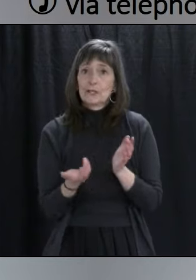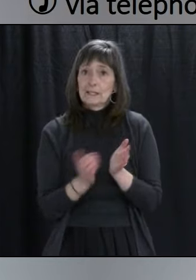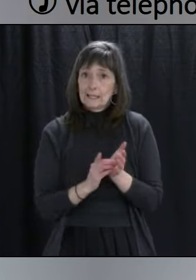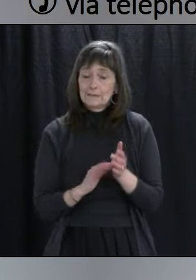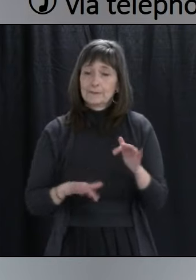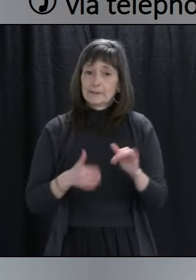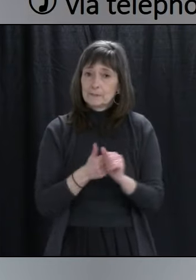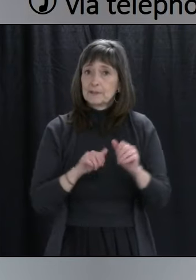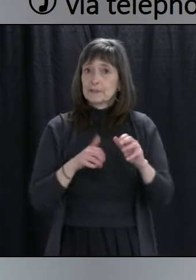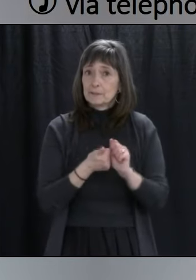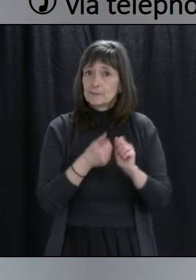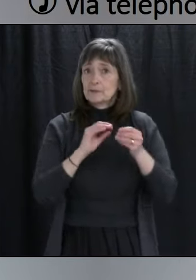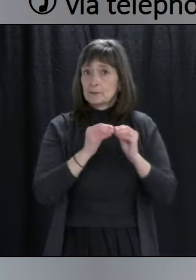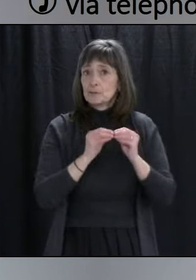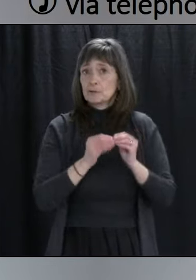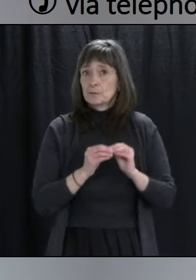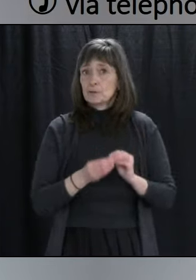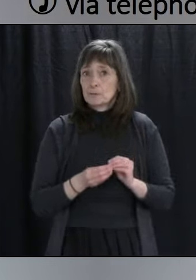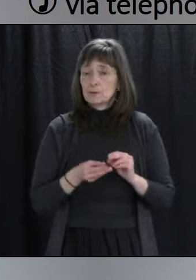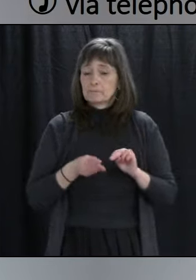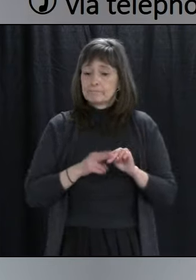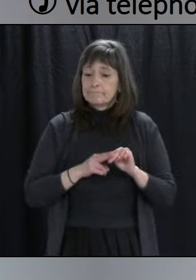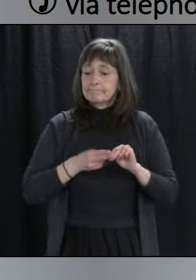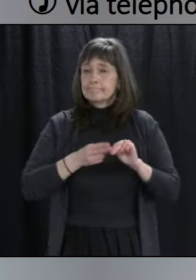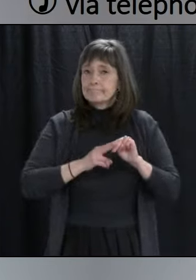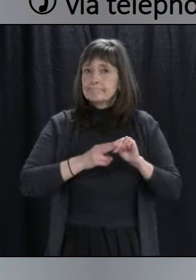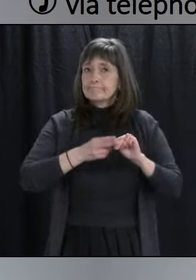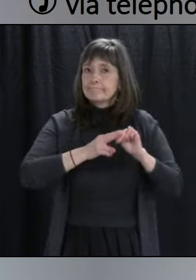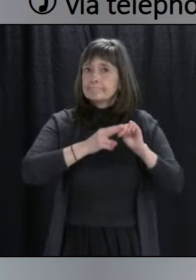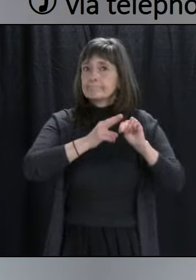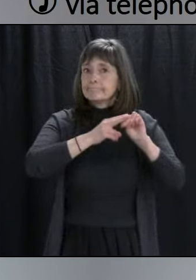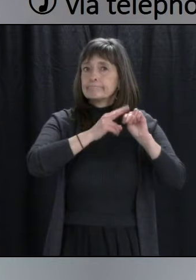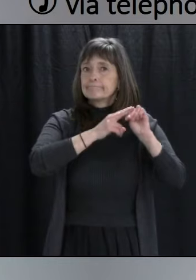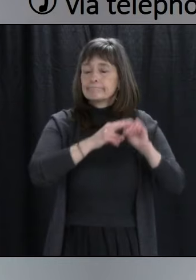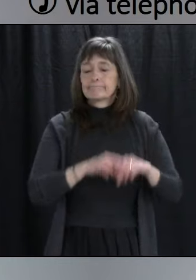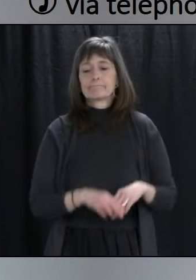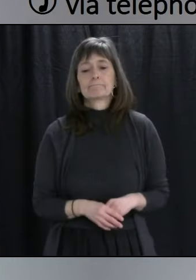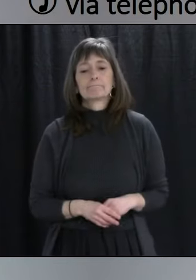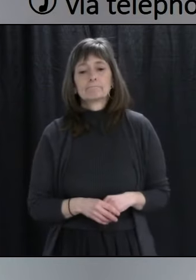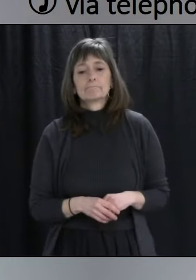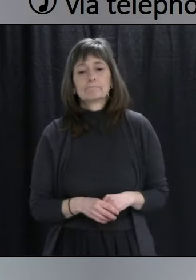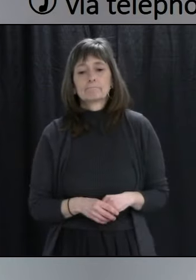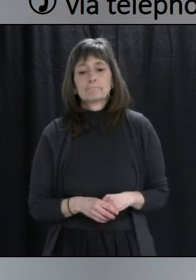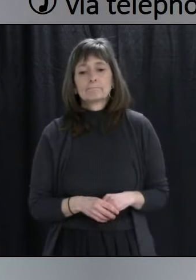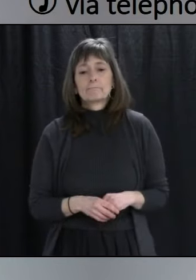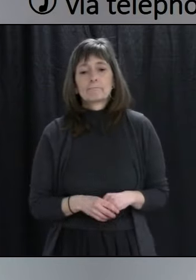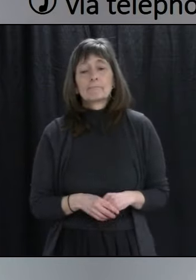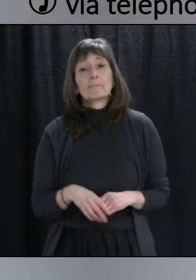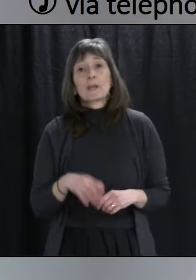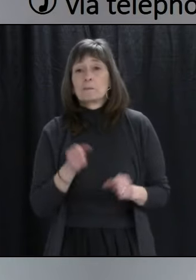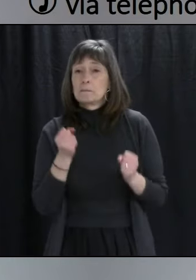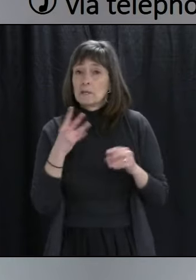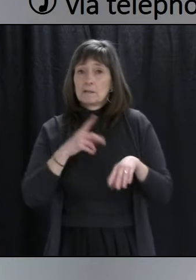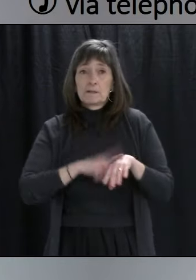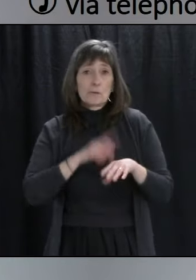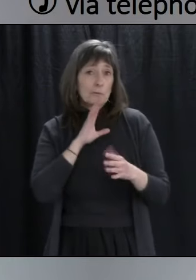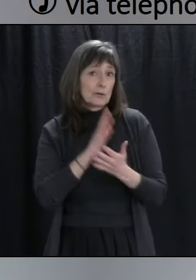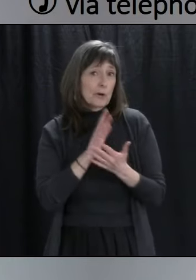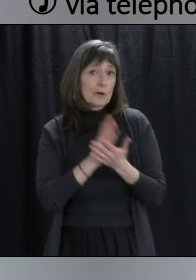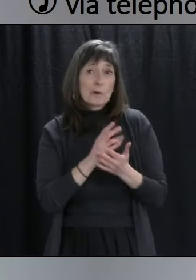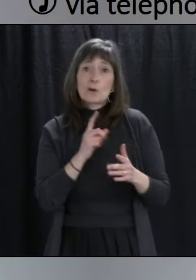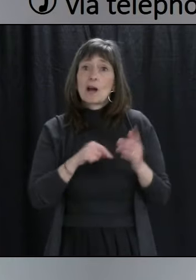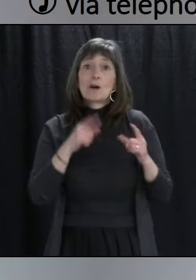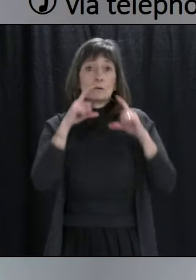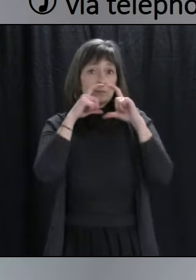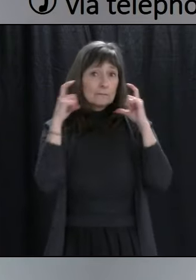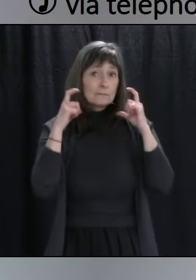seen another day-over-day increase. We have referenced our procurement challenges on multiple occasions, and